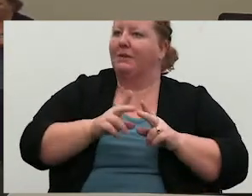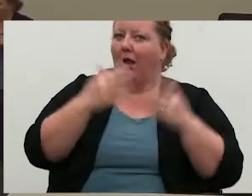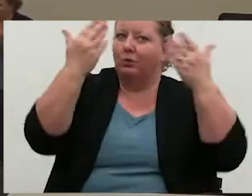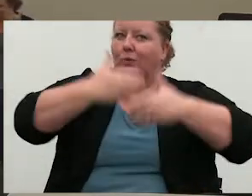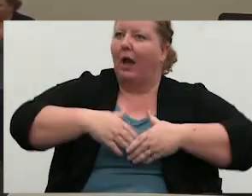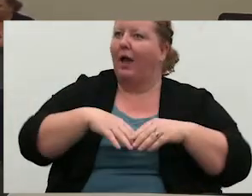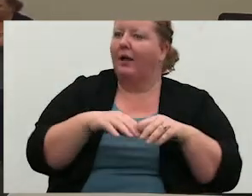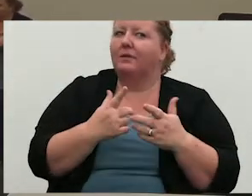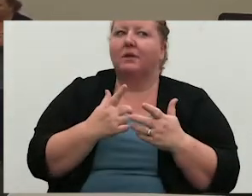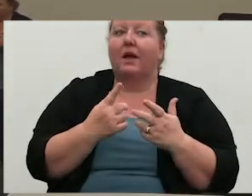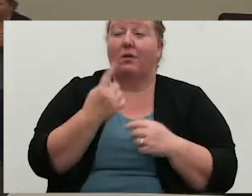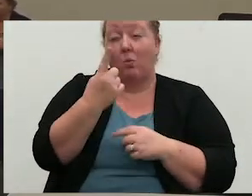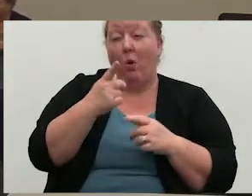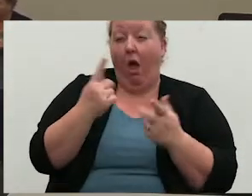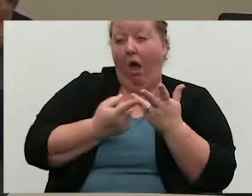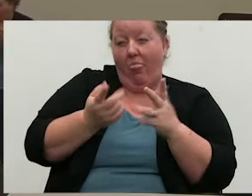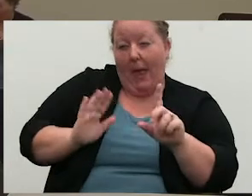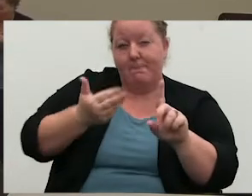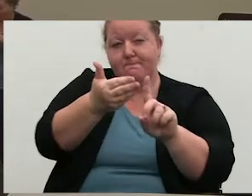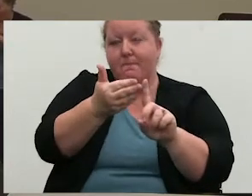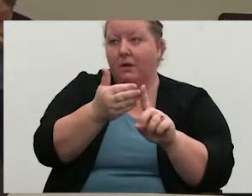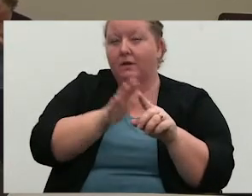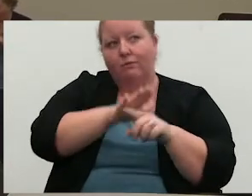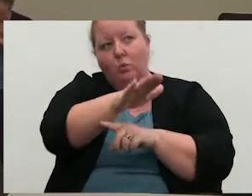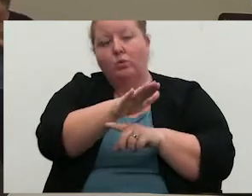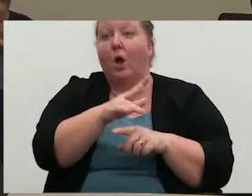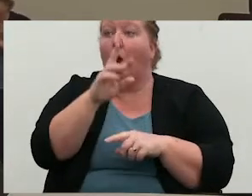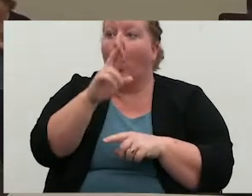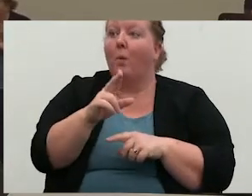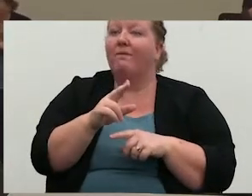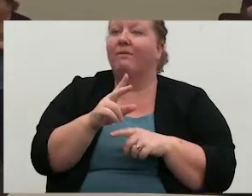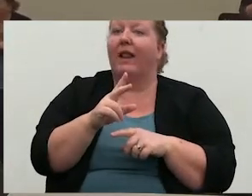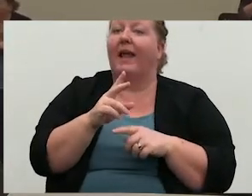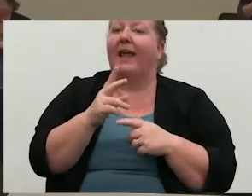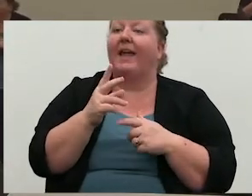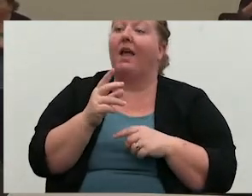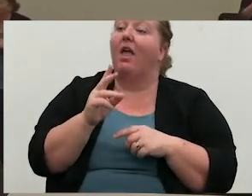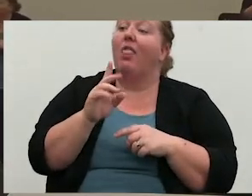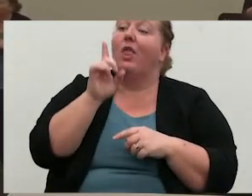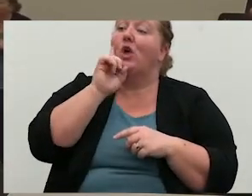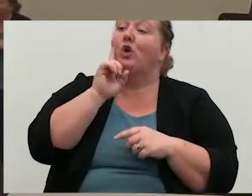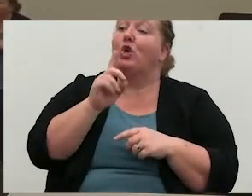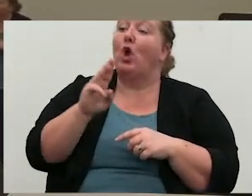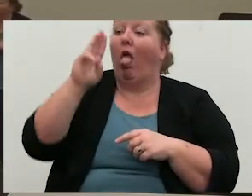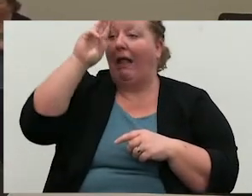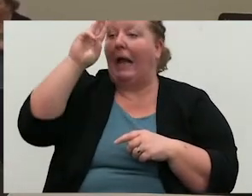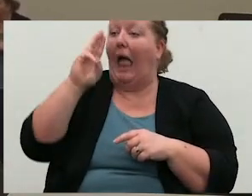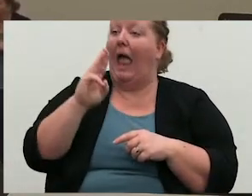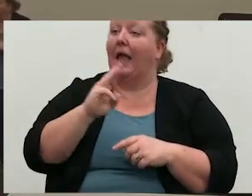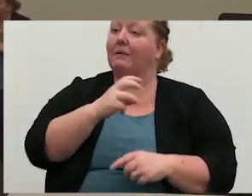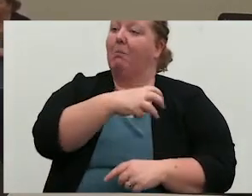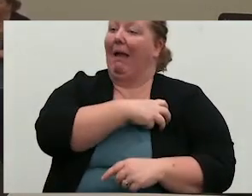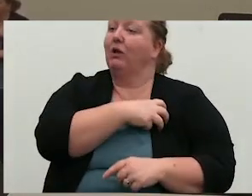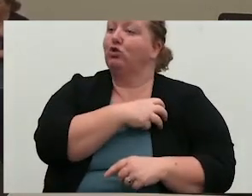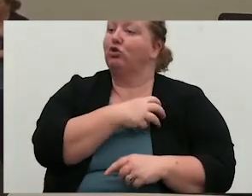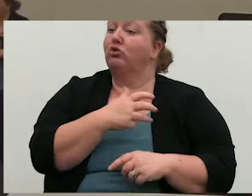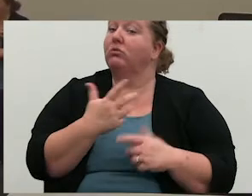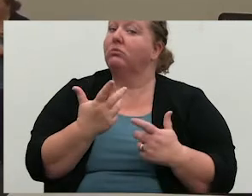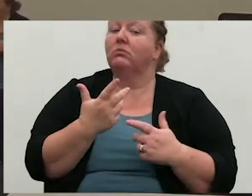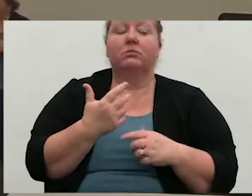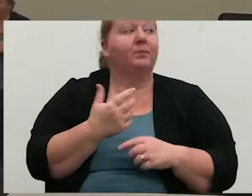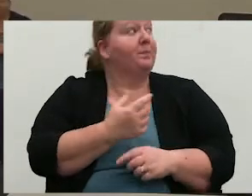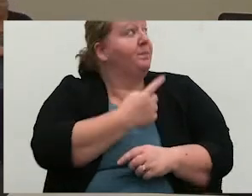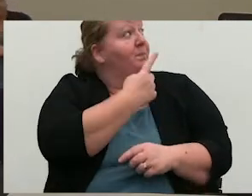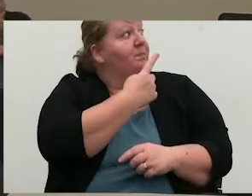And one of the other endeavours that we've been working at is the Girl Guided badge. So through this, Girl